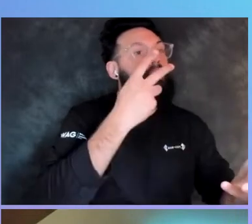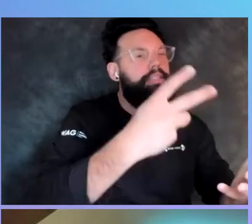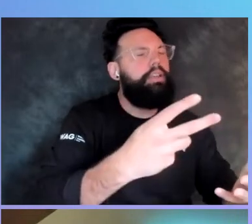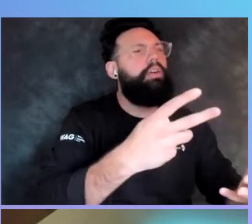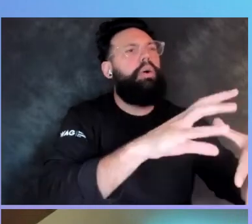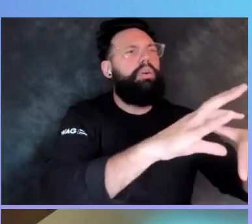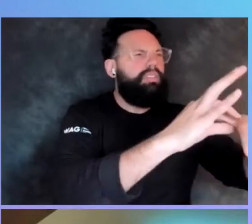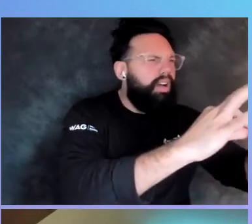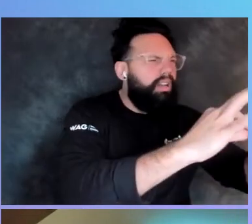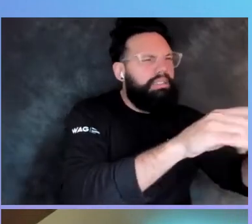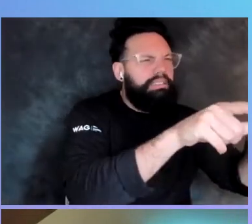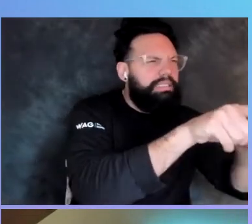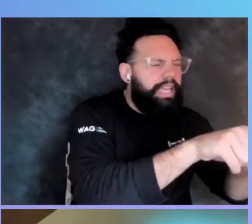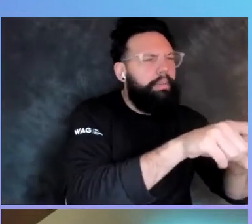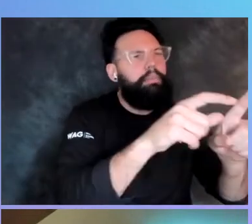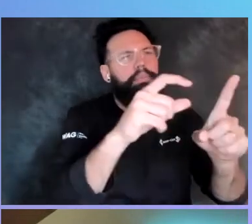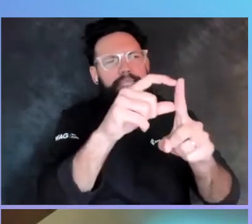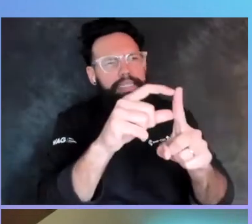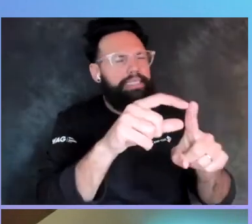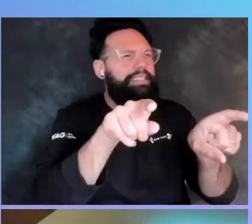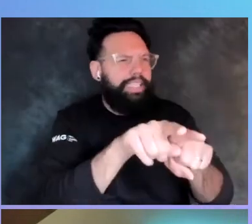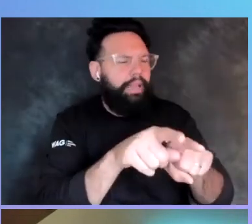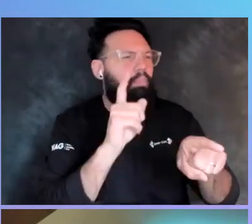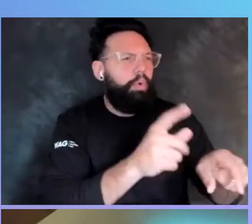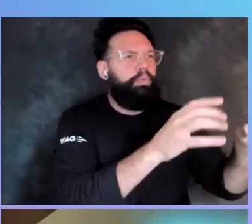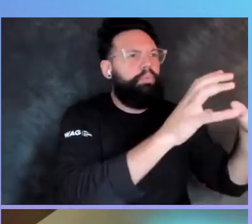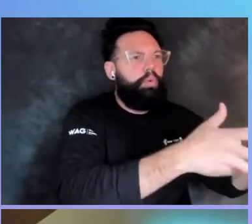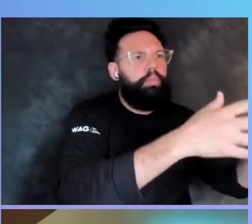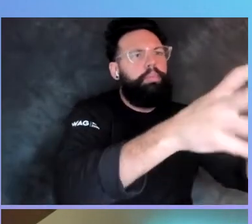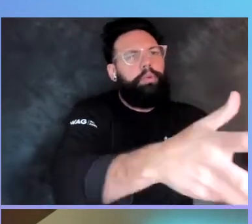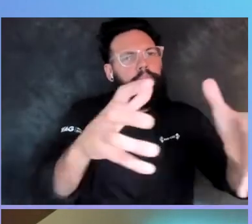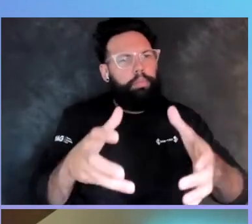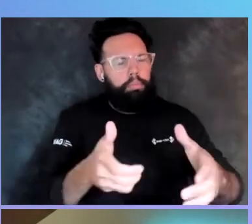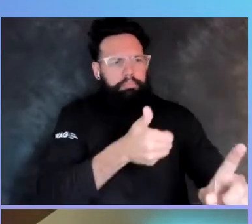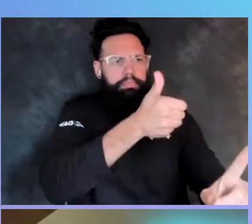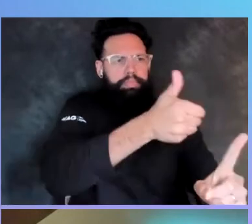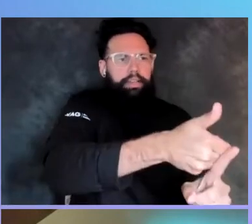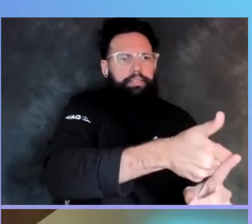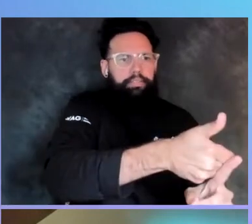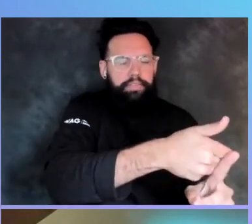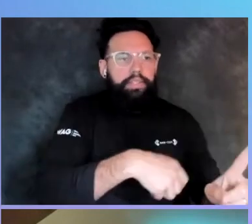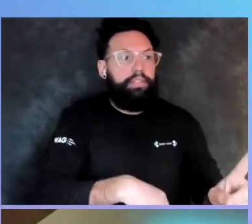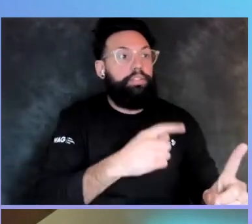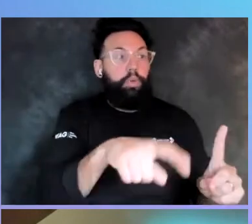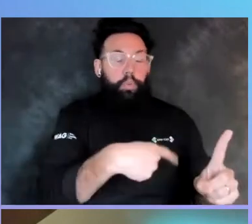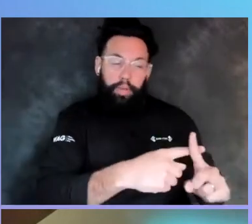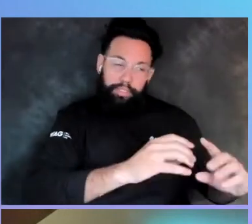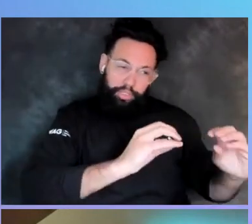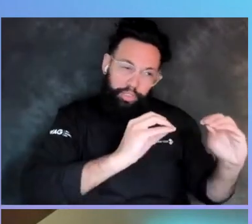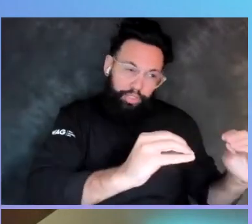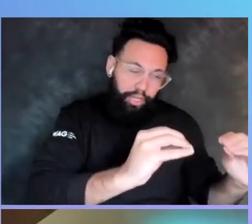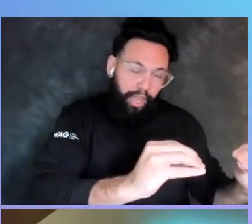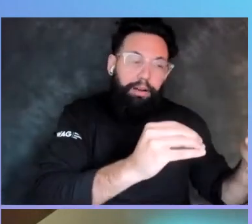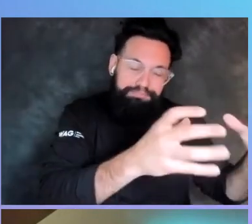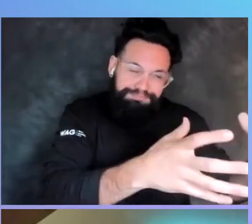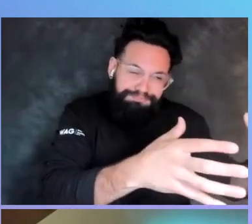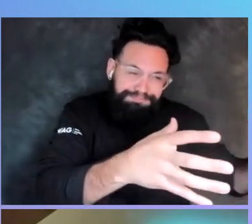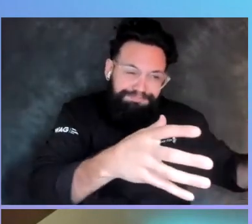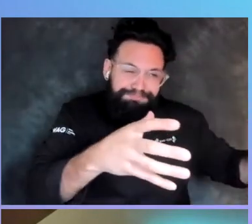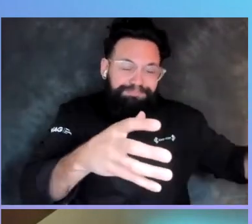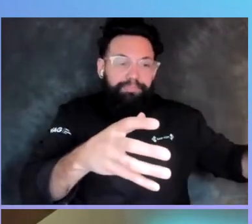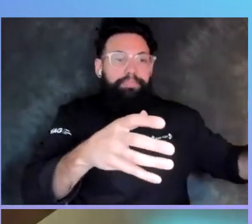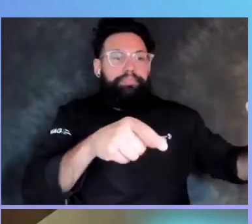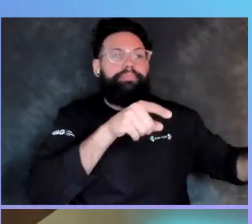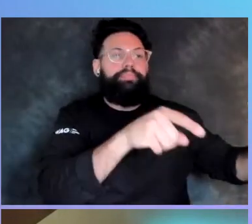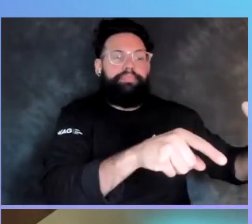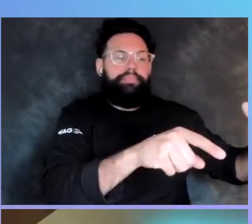process. And so when this has been done at a sufficiently large scale, the statistical model produces what you can